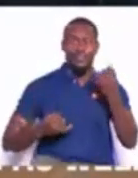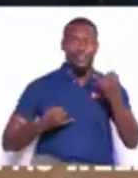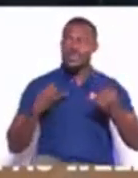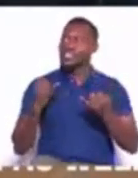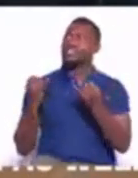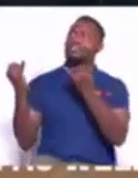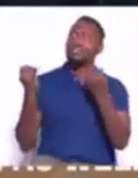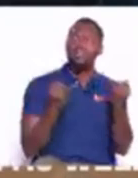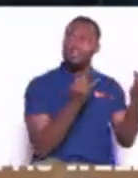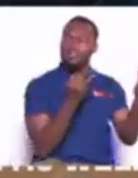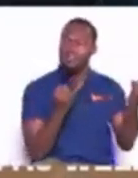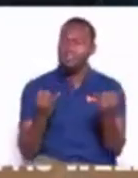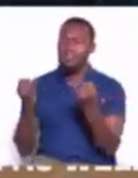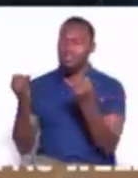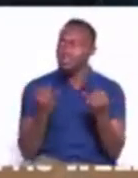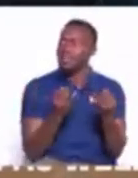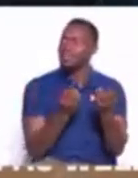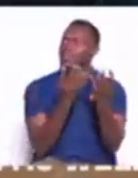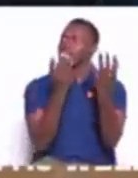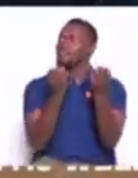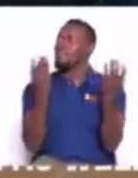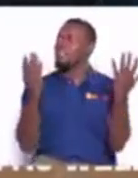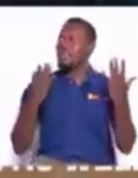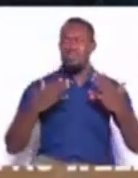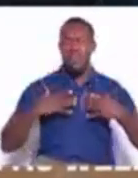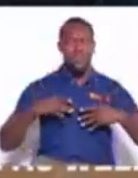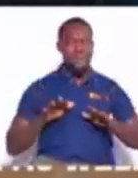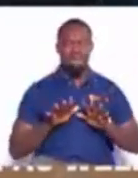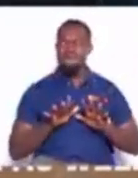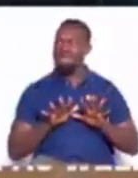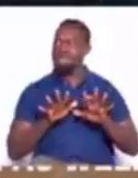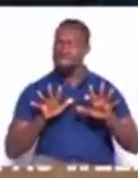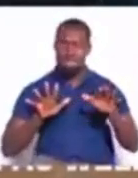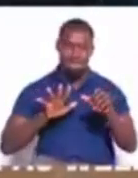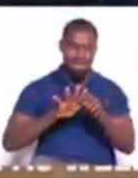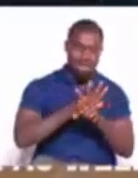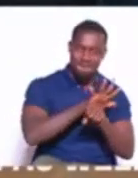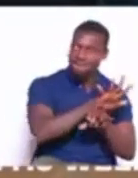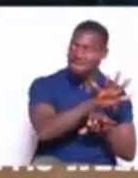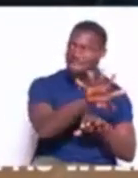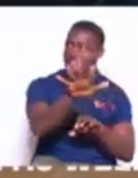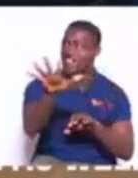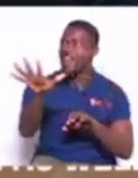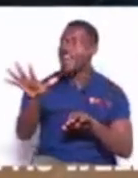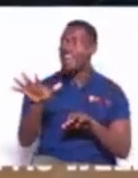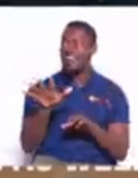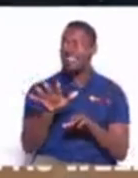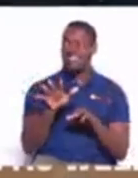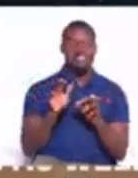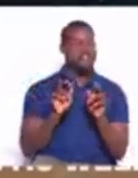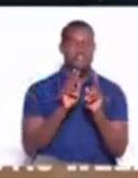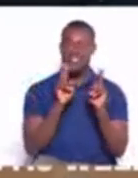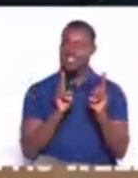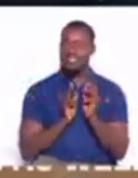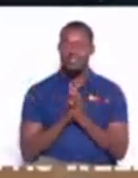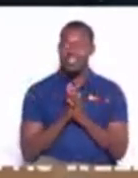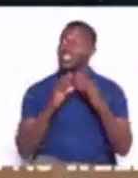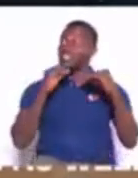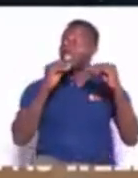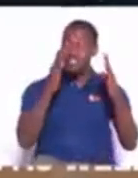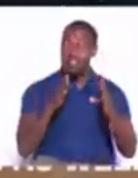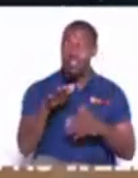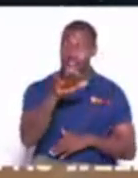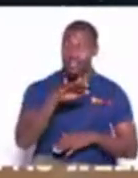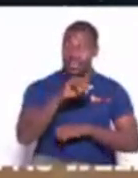into the school, and they're coming in. And you know what the interesting thing about this is? The teachers of that school